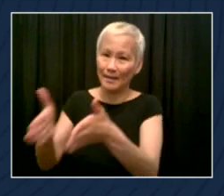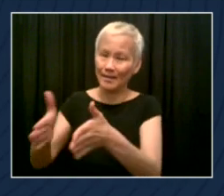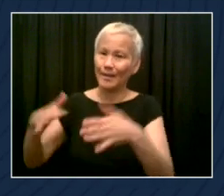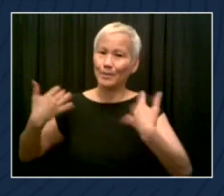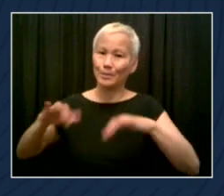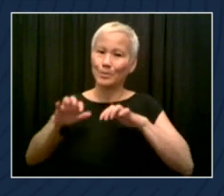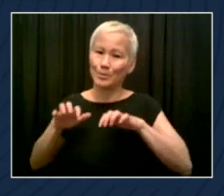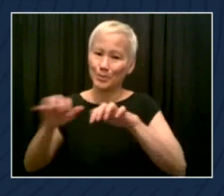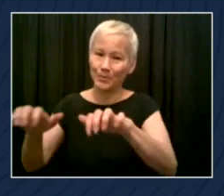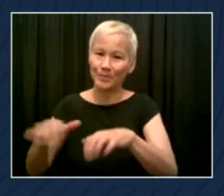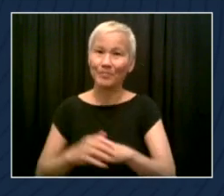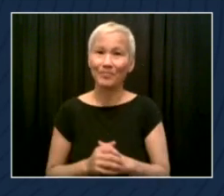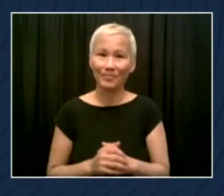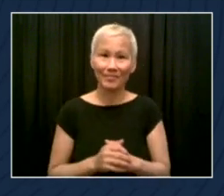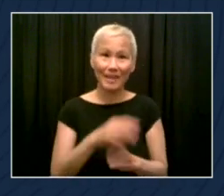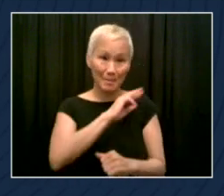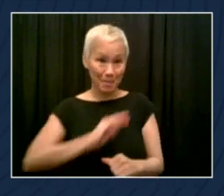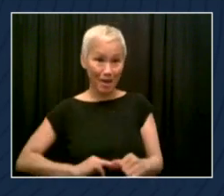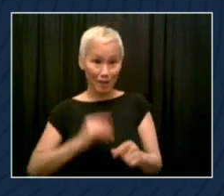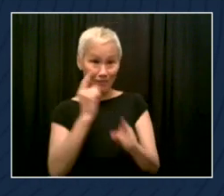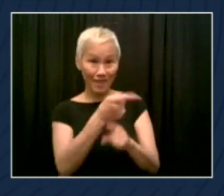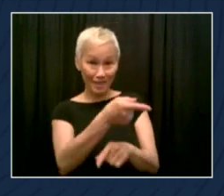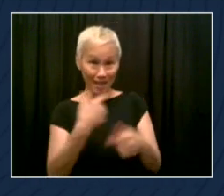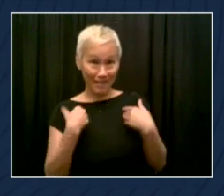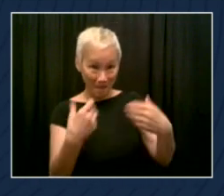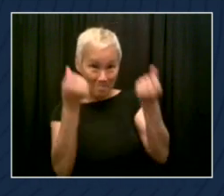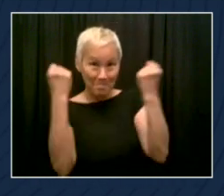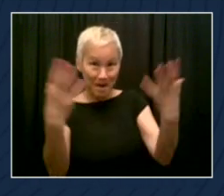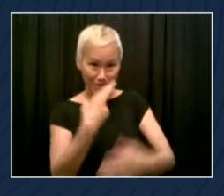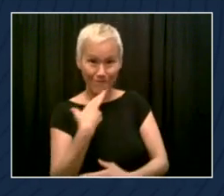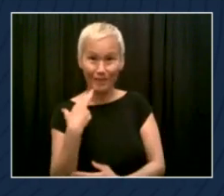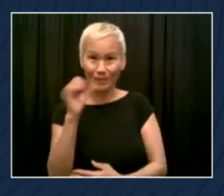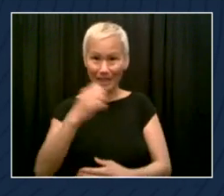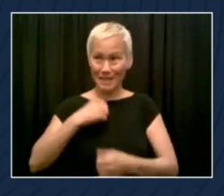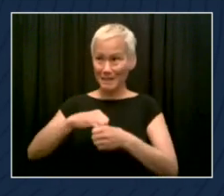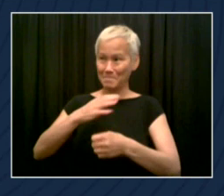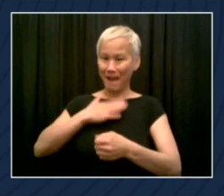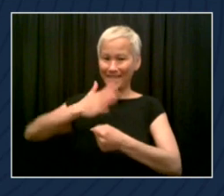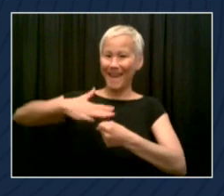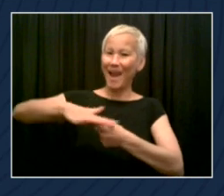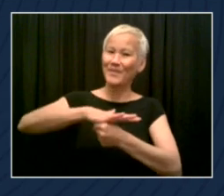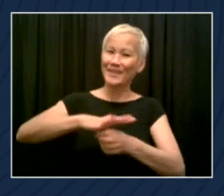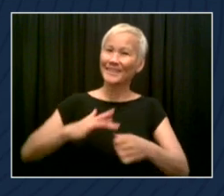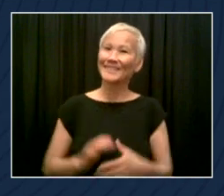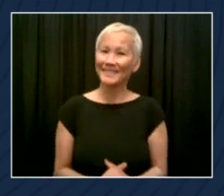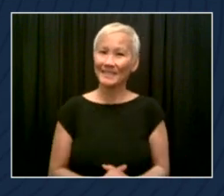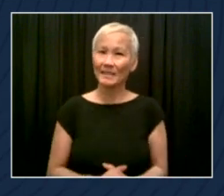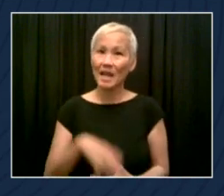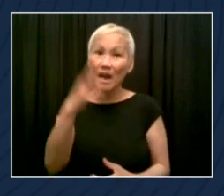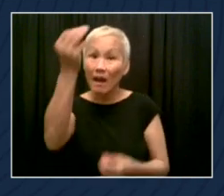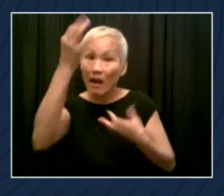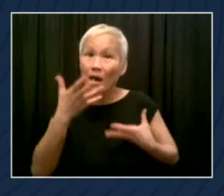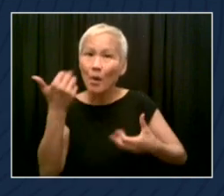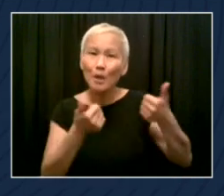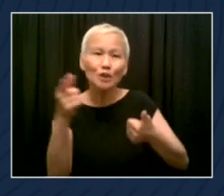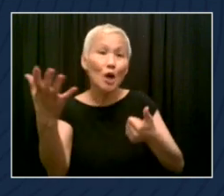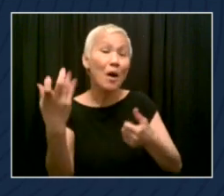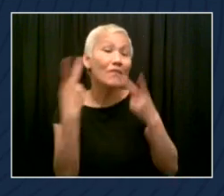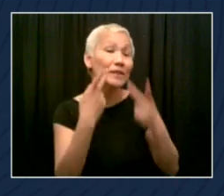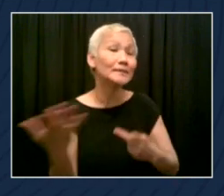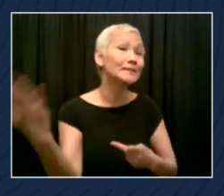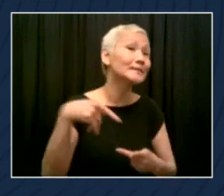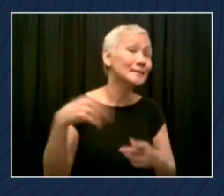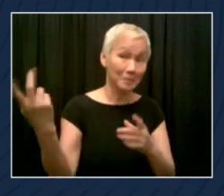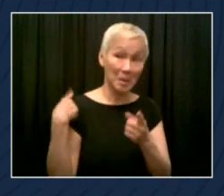Restaurant Month, I'd say, even more than Restaurant Week. I want to thank you as well, Mr. Mayor. You've been a